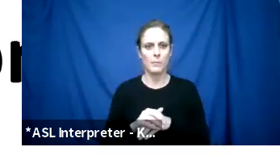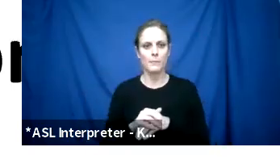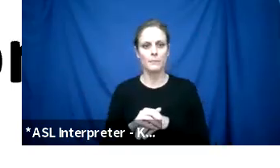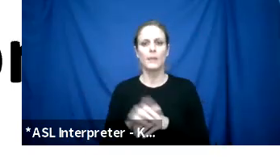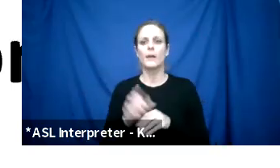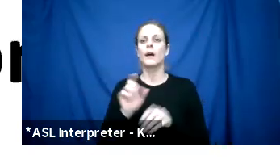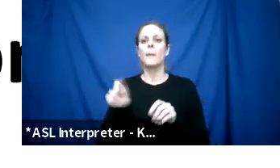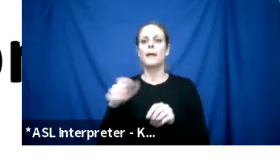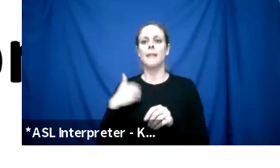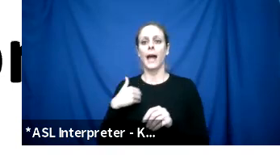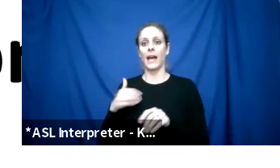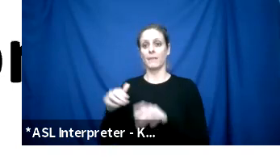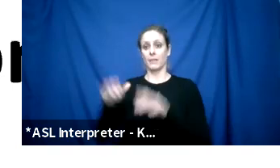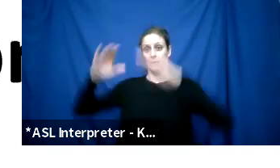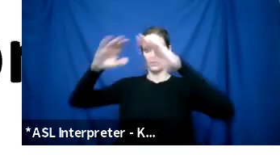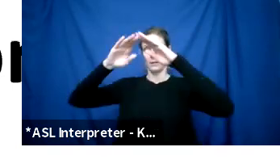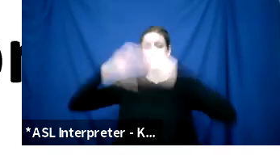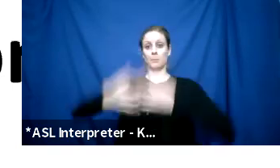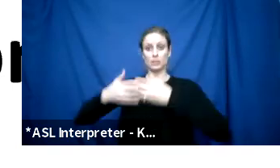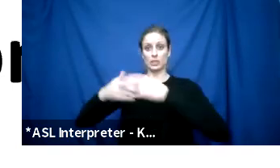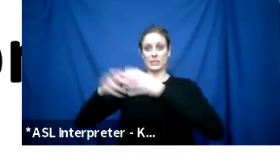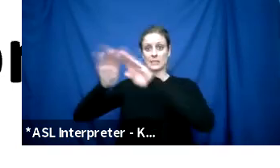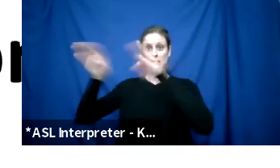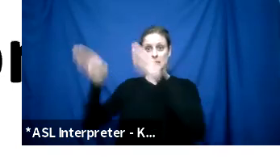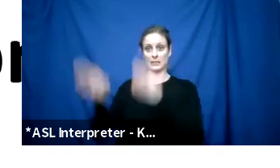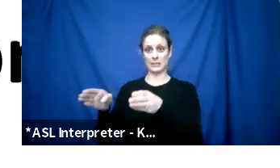approach to the machine.